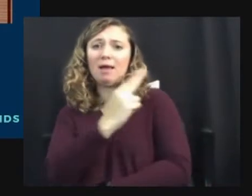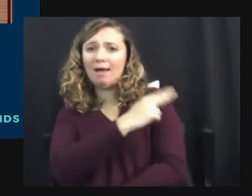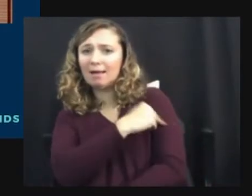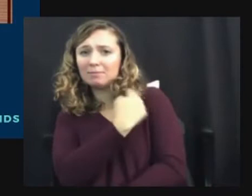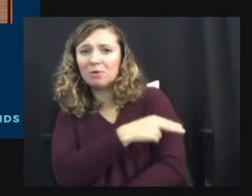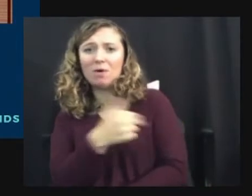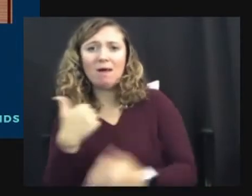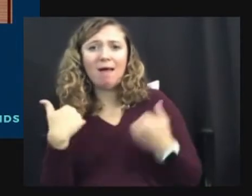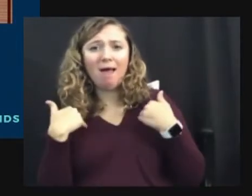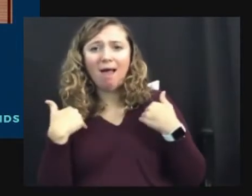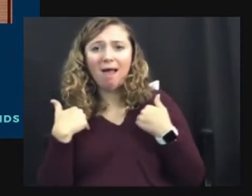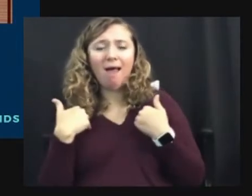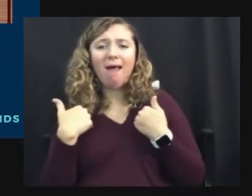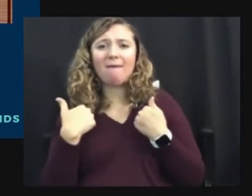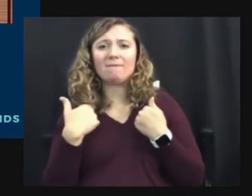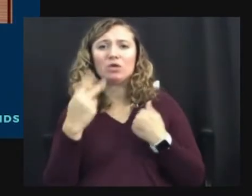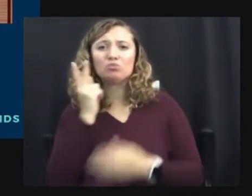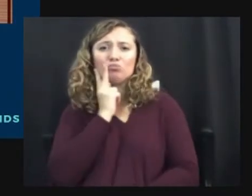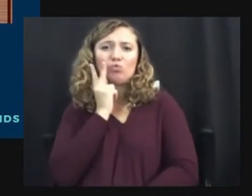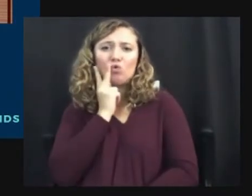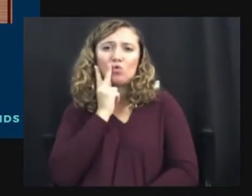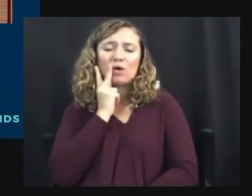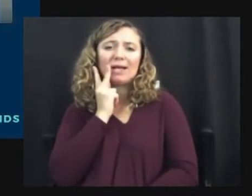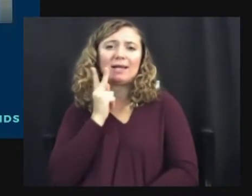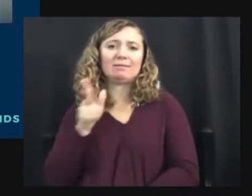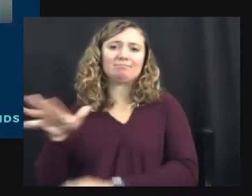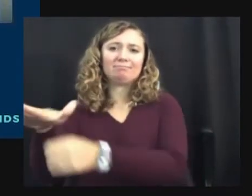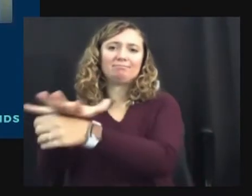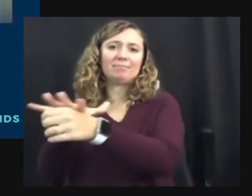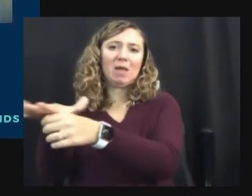lounge, and teachers would smoke during class.